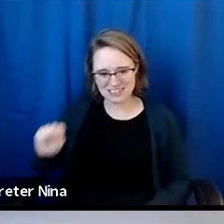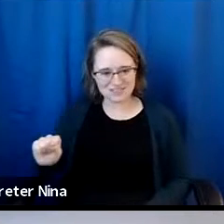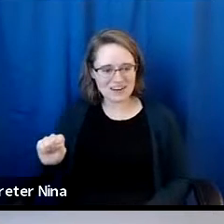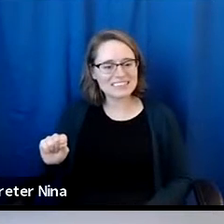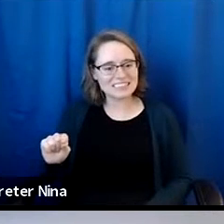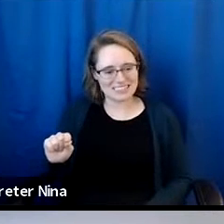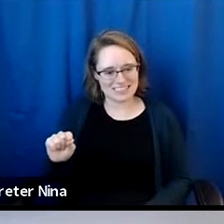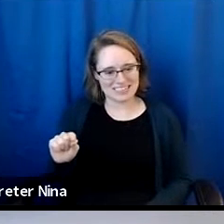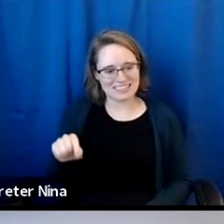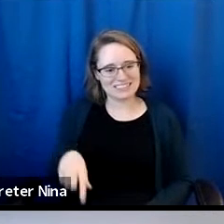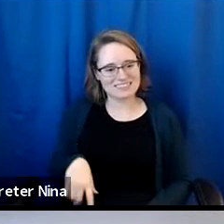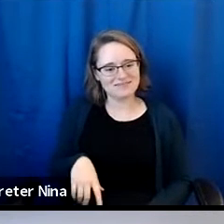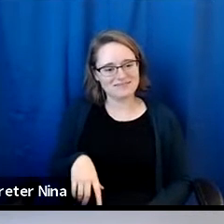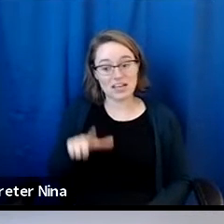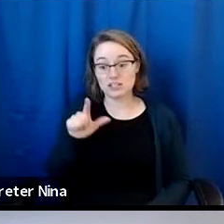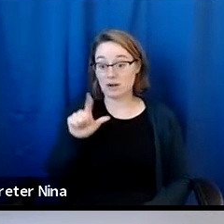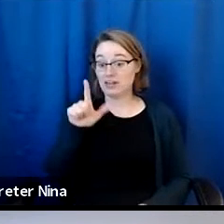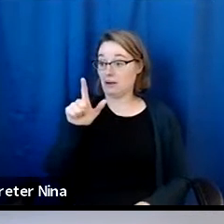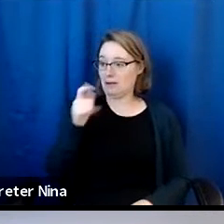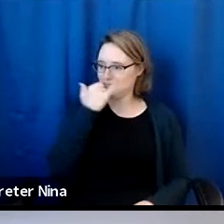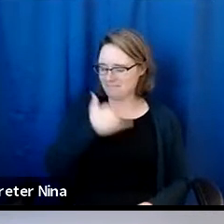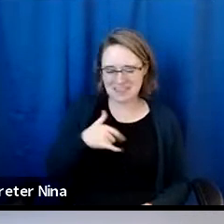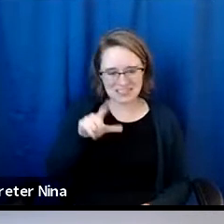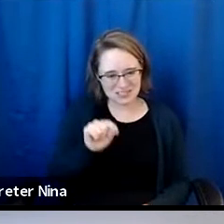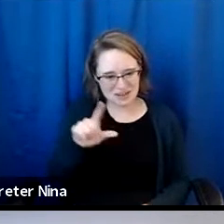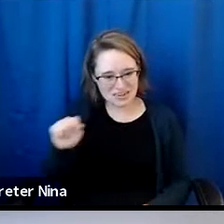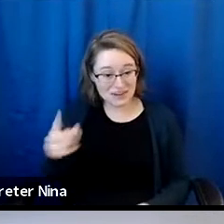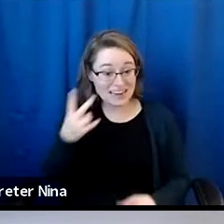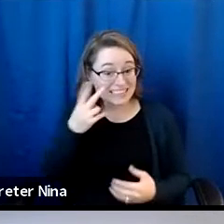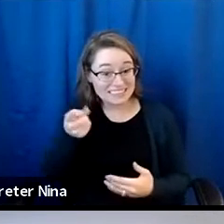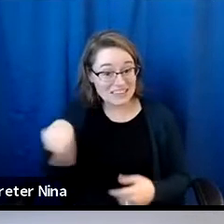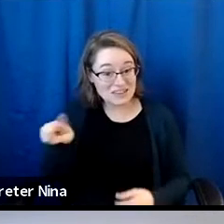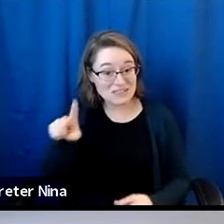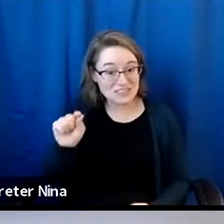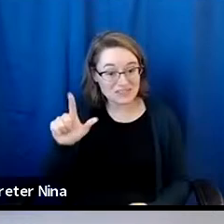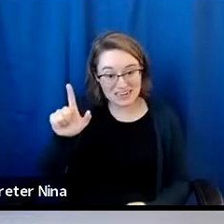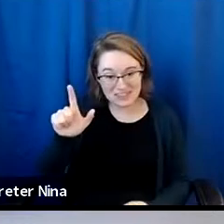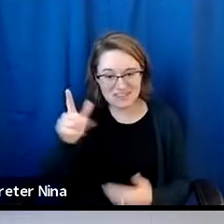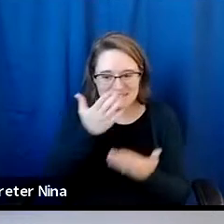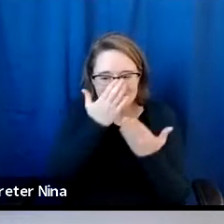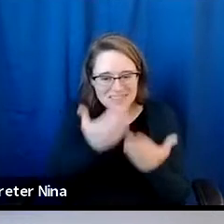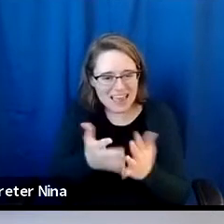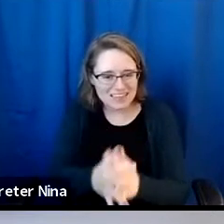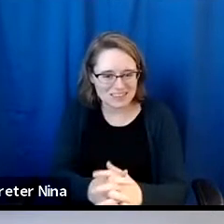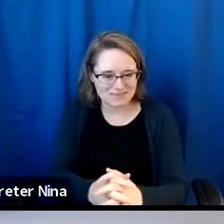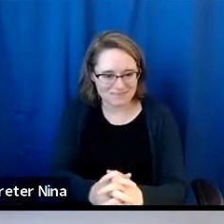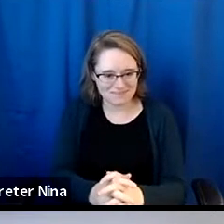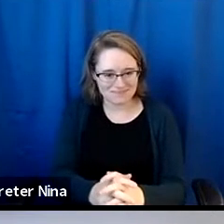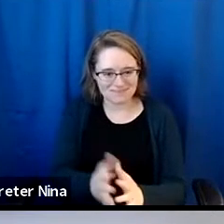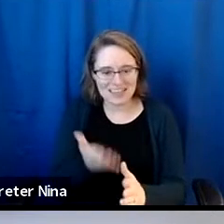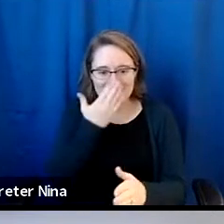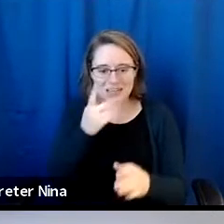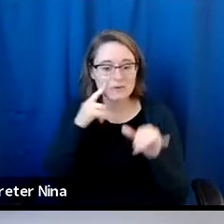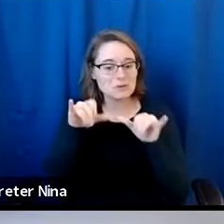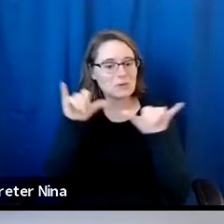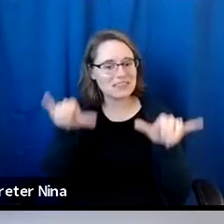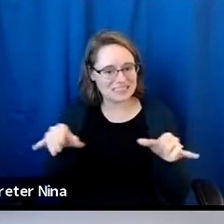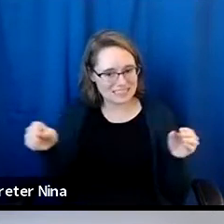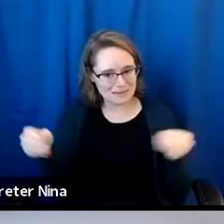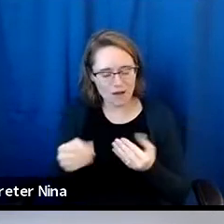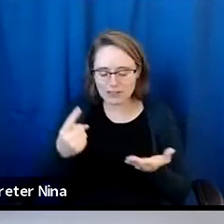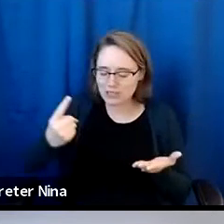2021 or 2020, and we will see you in 2021. And thank you to the System Office, as